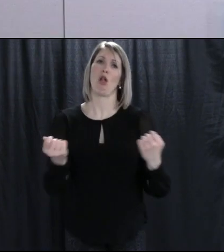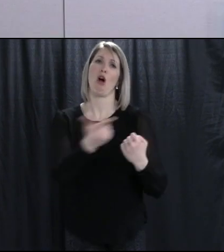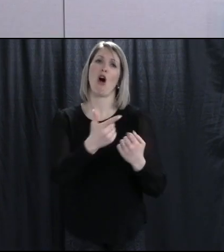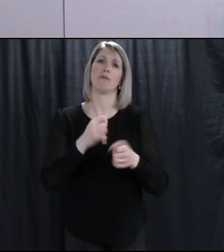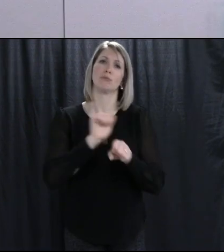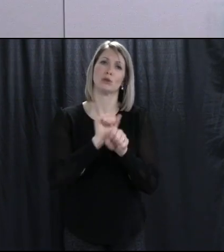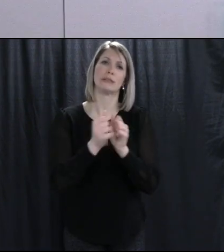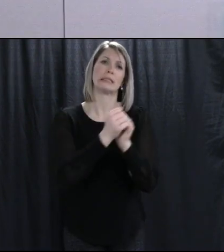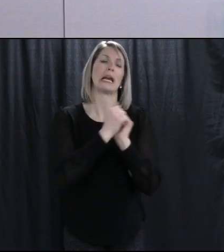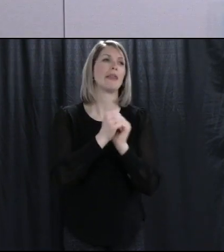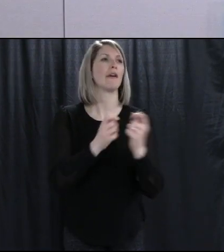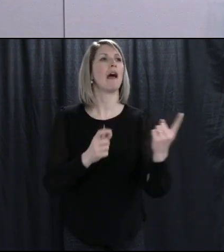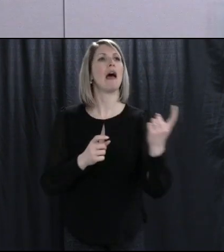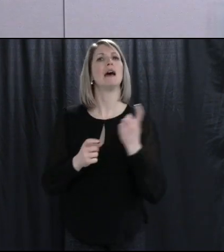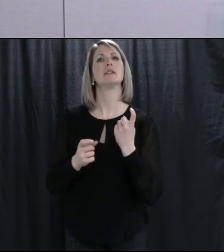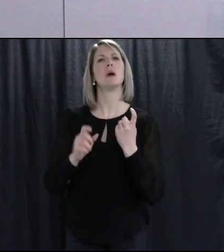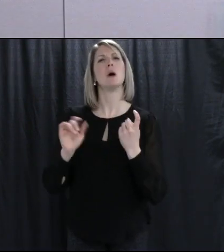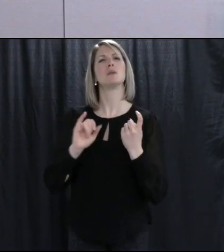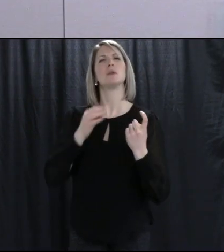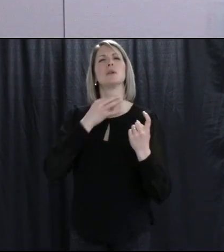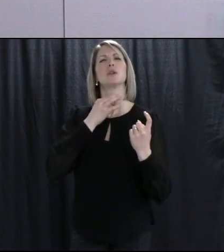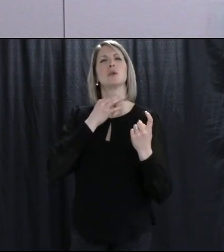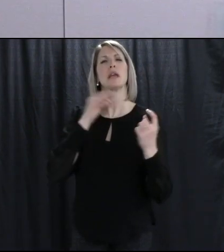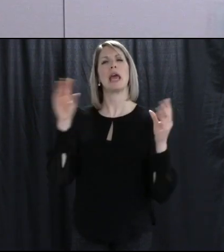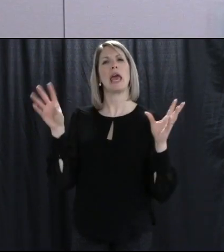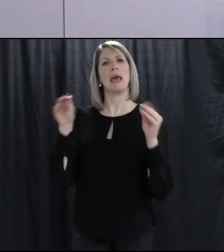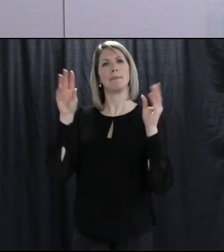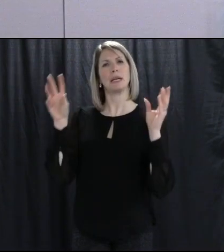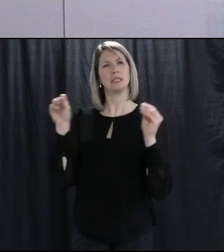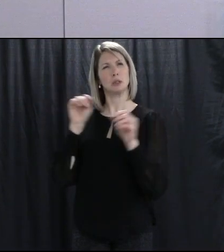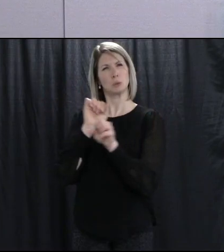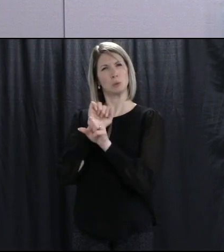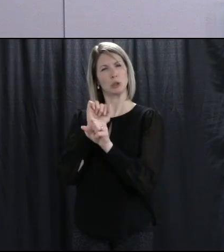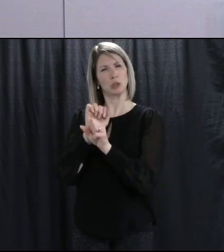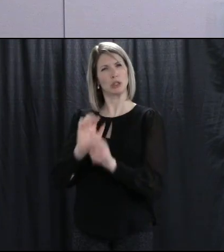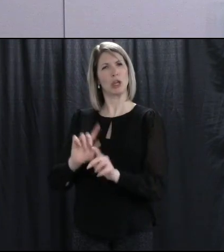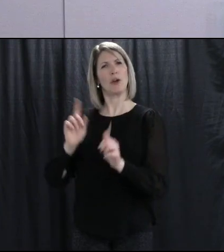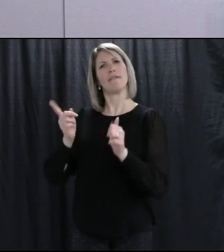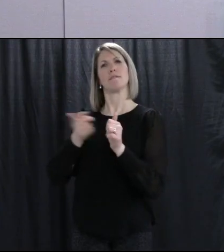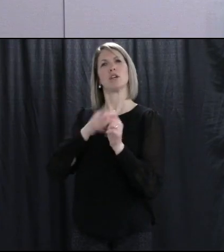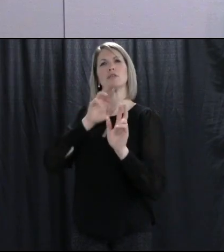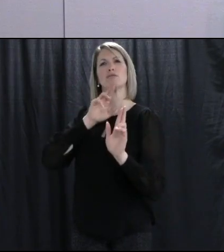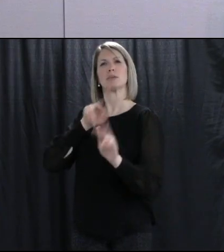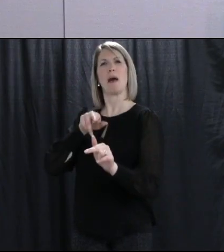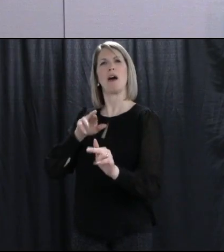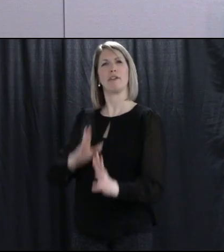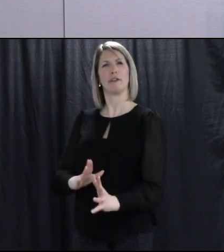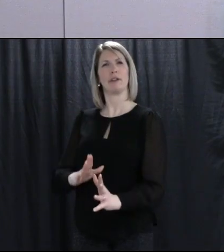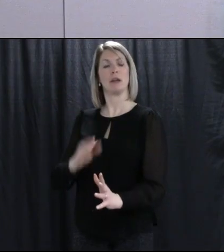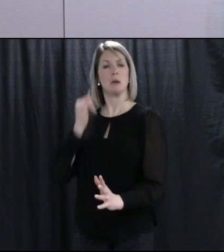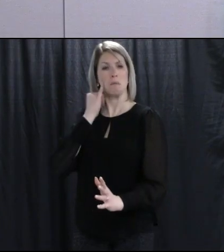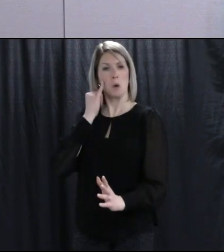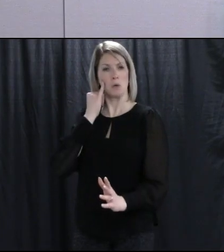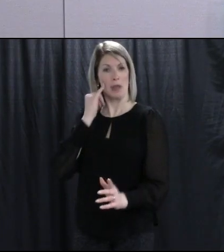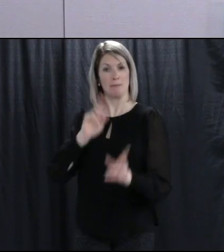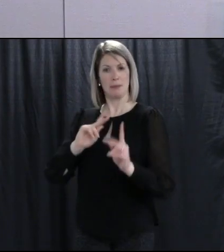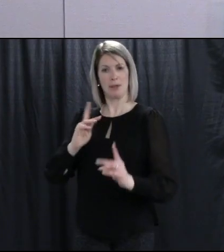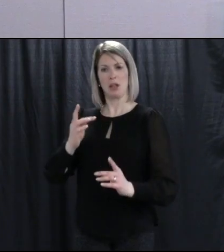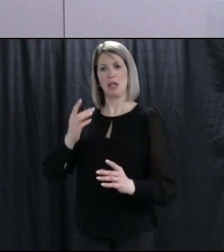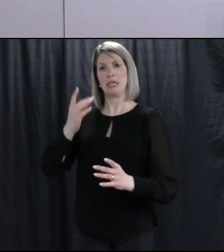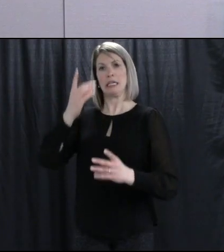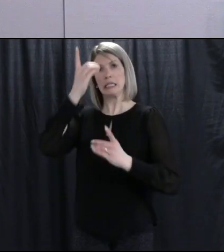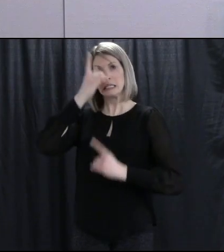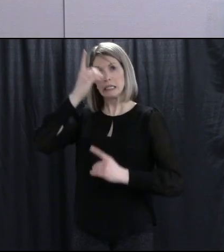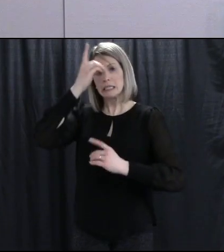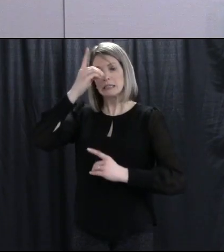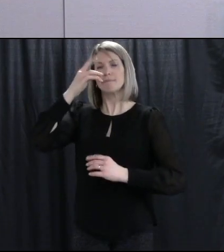but is there a direction for ambulance workers, for those first responders, in terms of picking people up with symptoms? I guess there's some confusion in